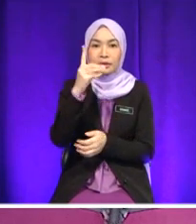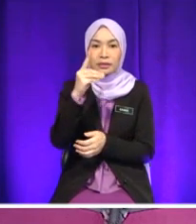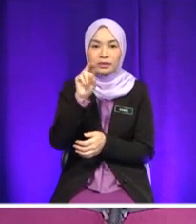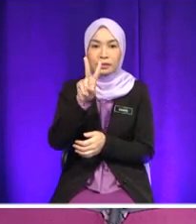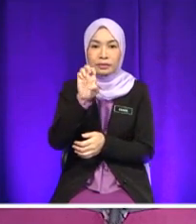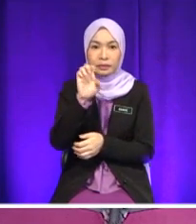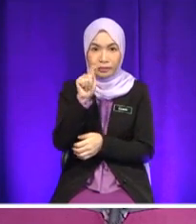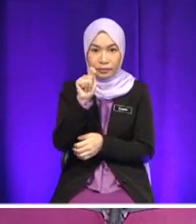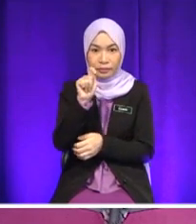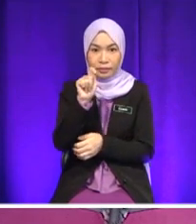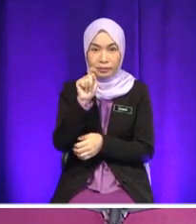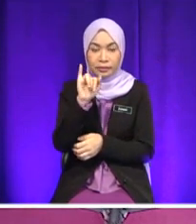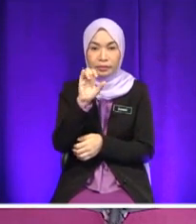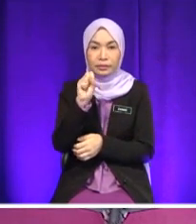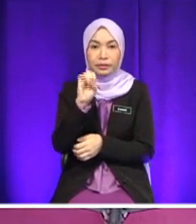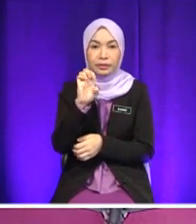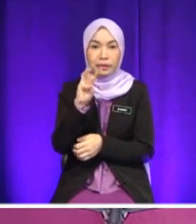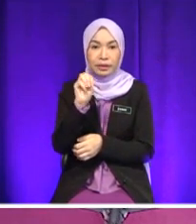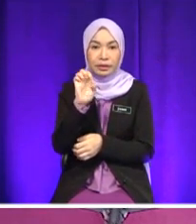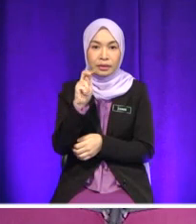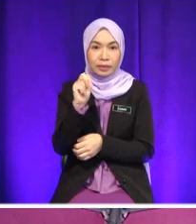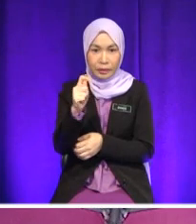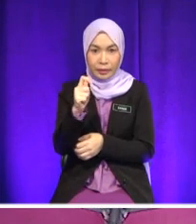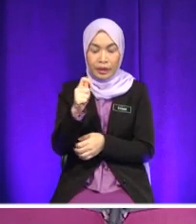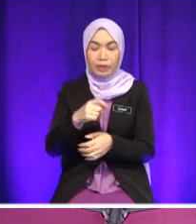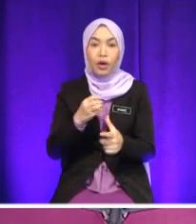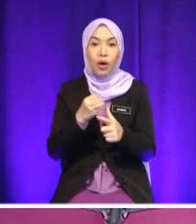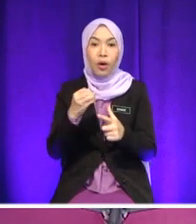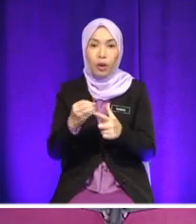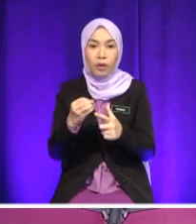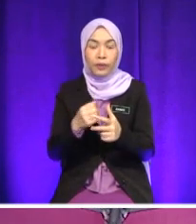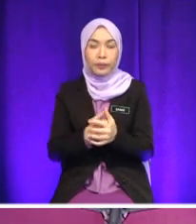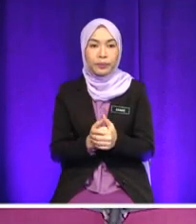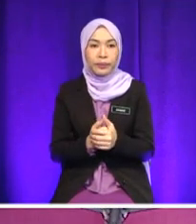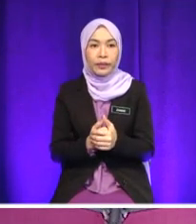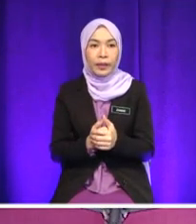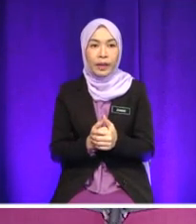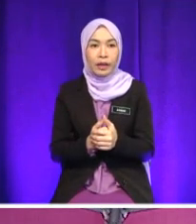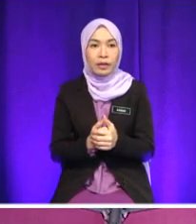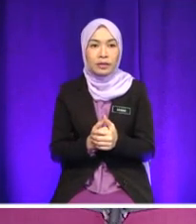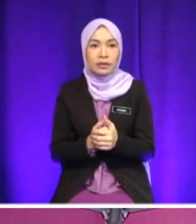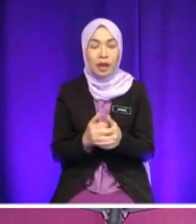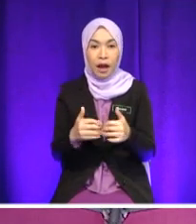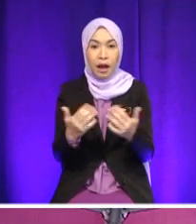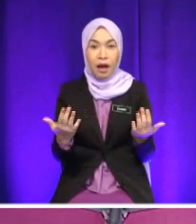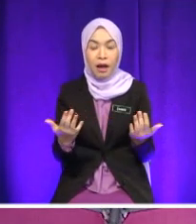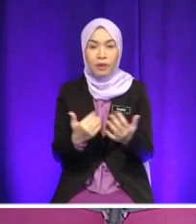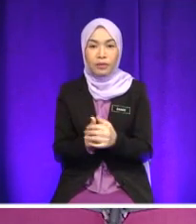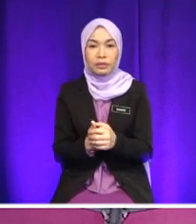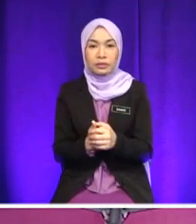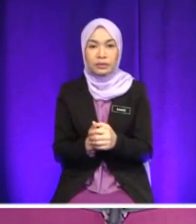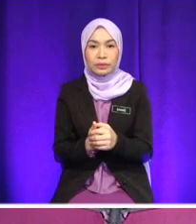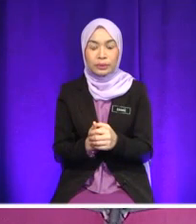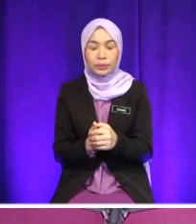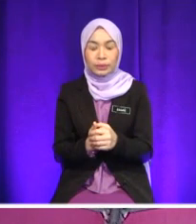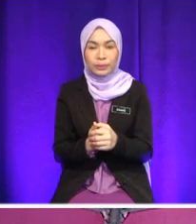advertisement at the same time, okay? So maybe you can ask our pupils here, what do they think, all right? And don't forget to justify